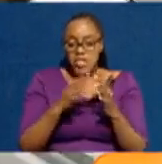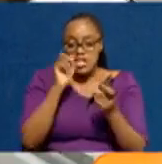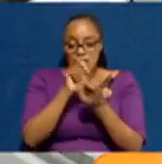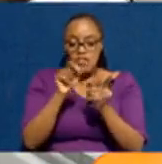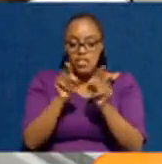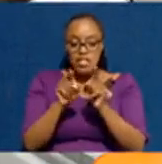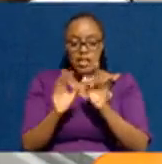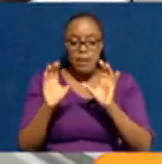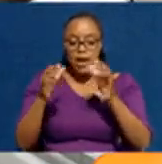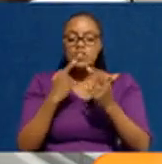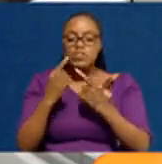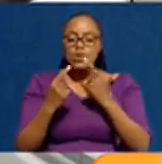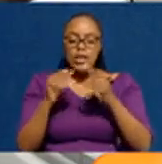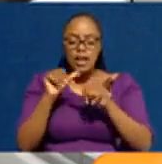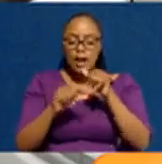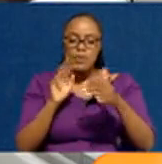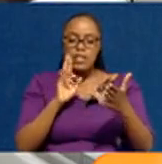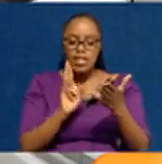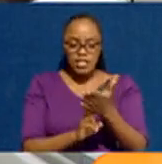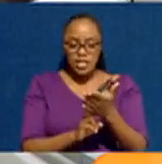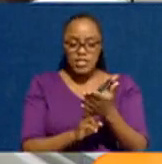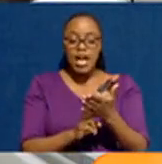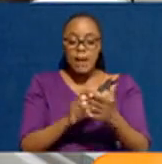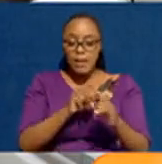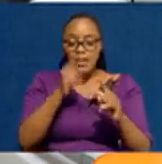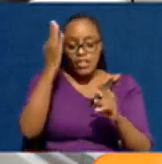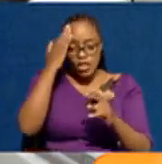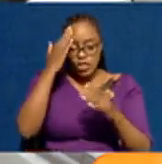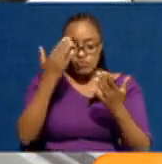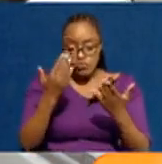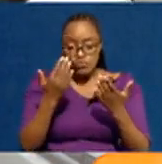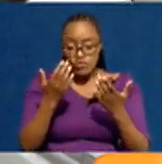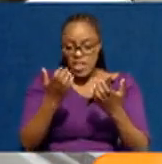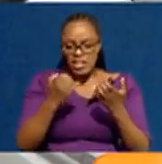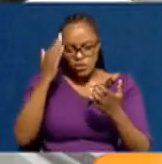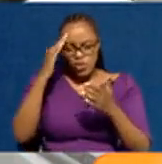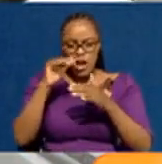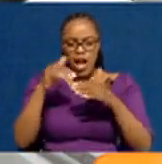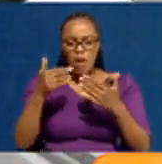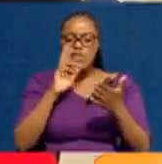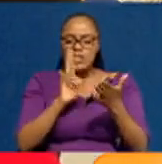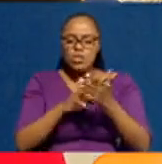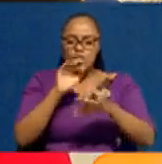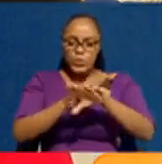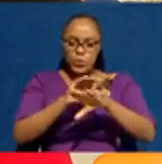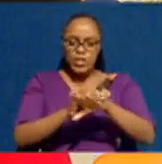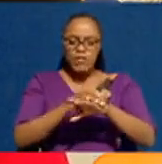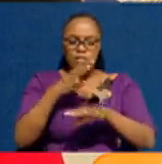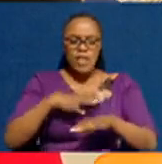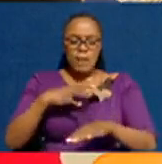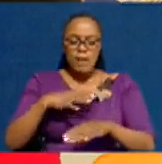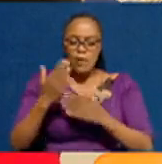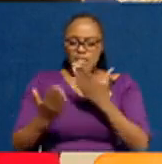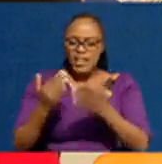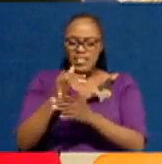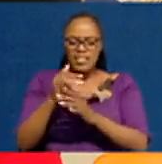company. We keep talking of outcomes. The minute people know that the outcomes are good, why do people go to India? Why do people go to Mayo Clinic in the